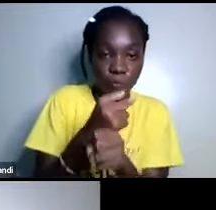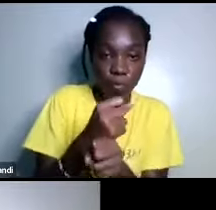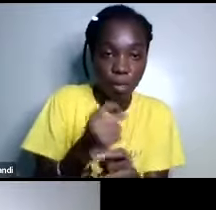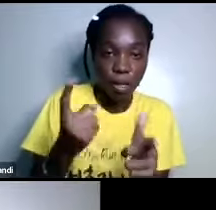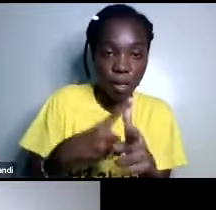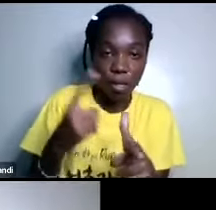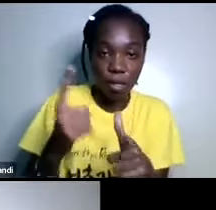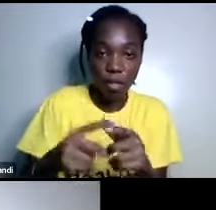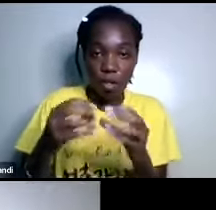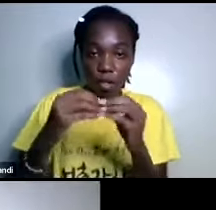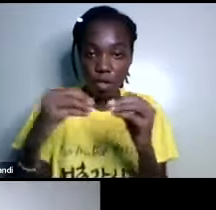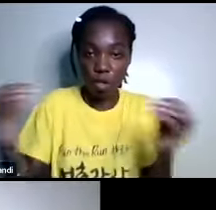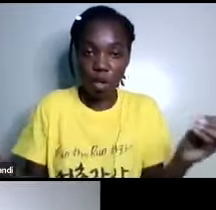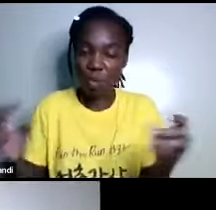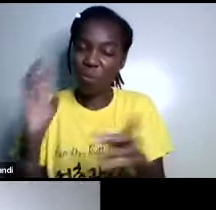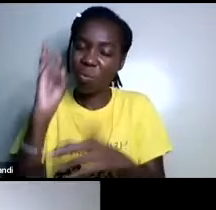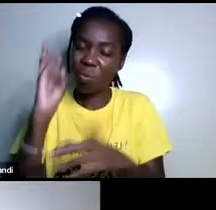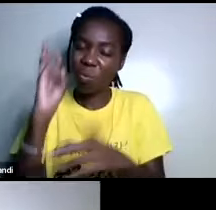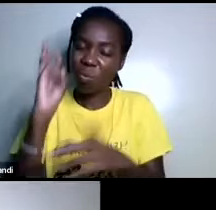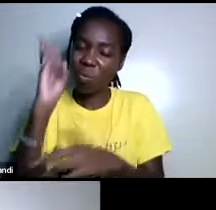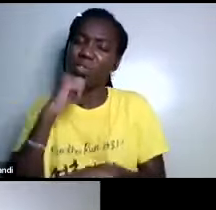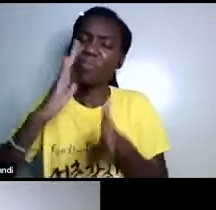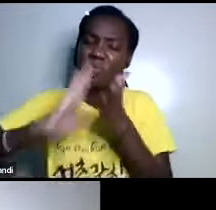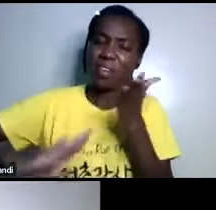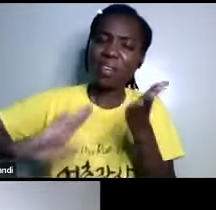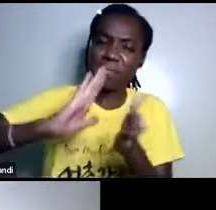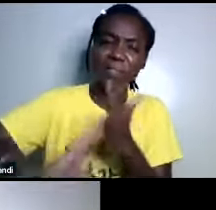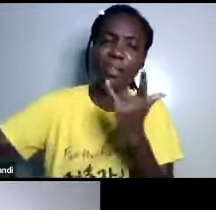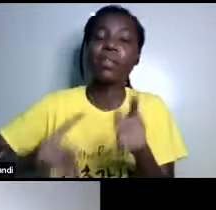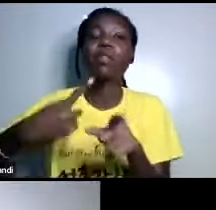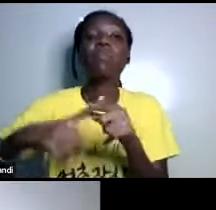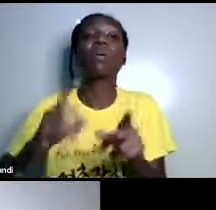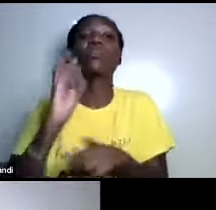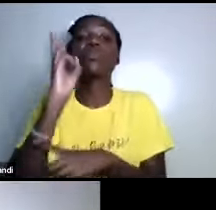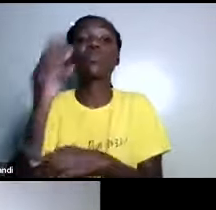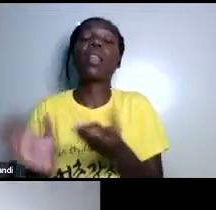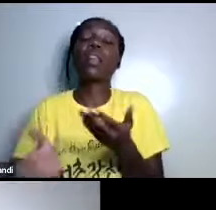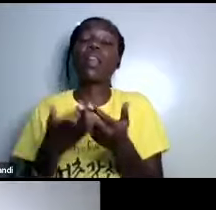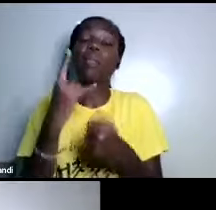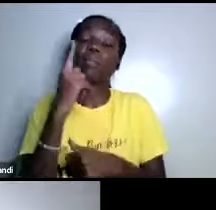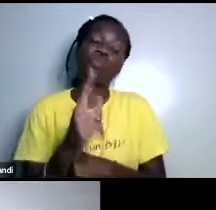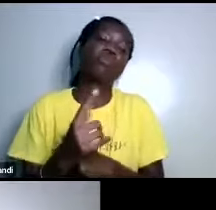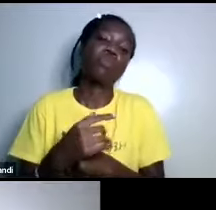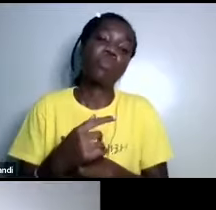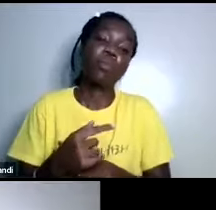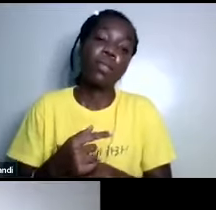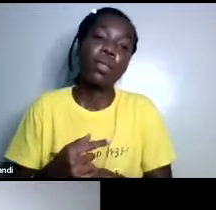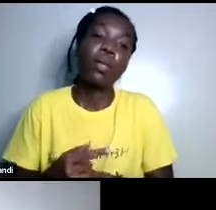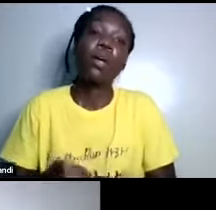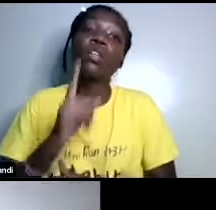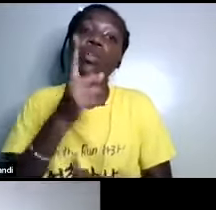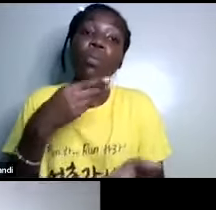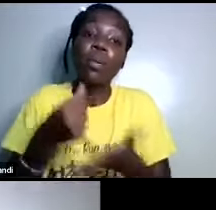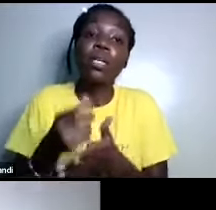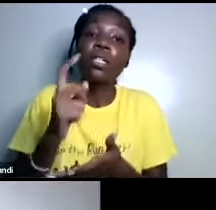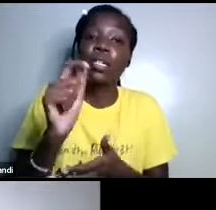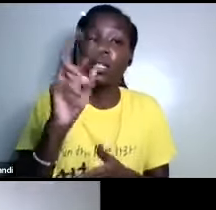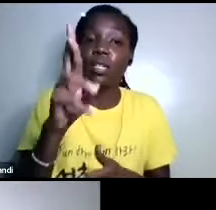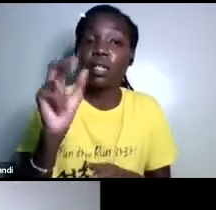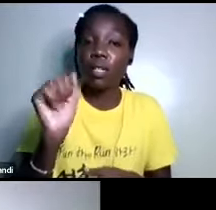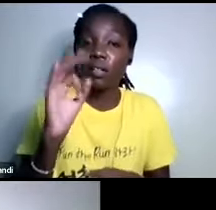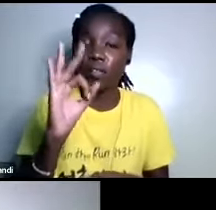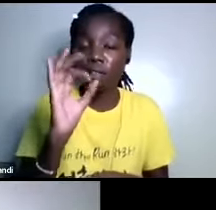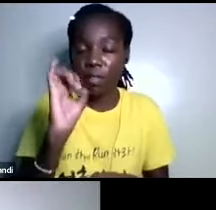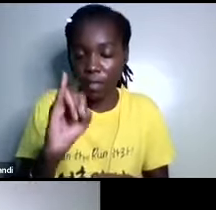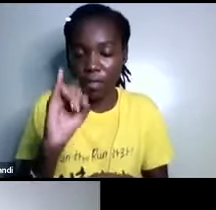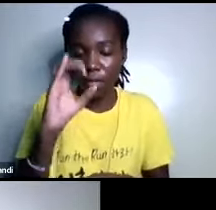you as fast as how paid traffic gets you. With paid traffic, overnight, you're with 100 leads or 100 customers, but with